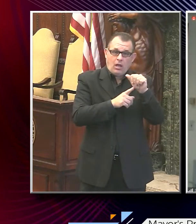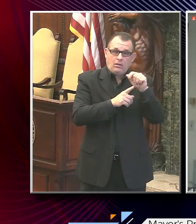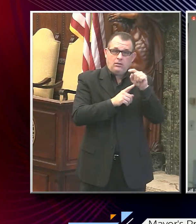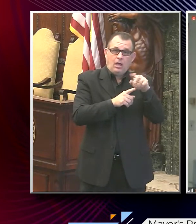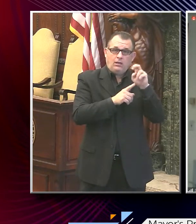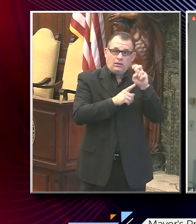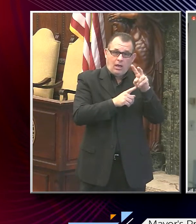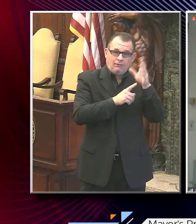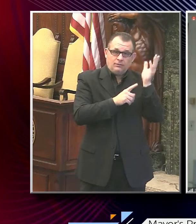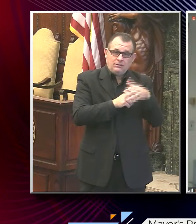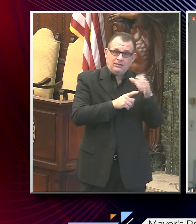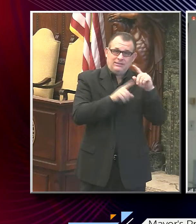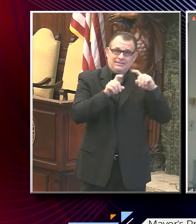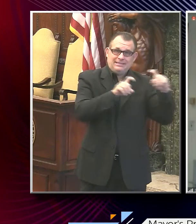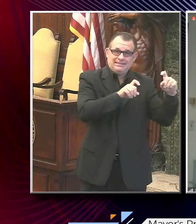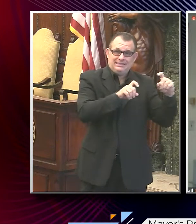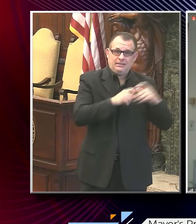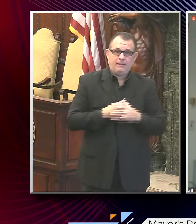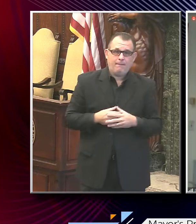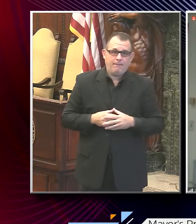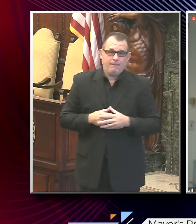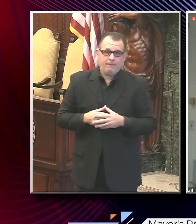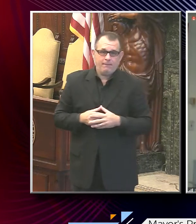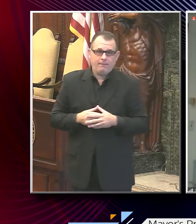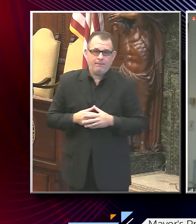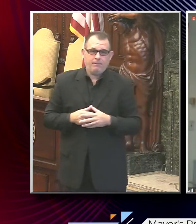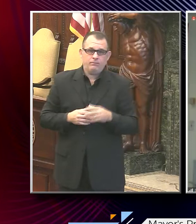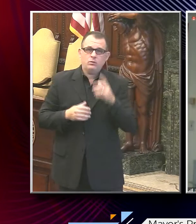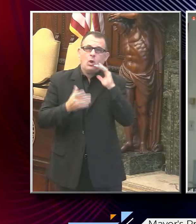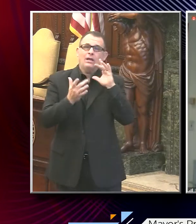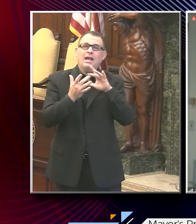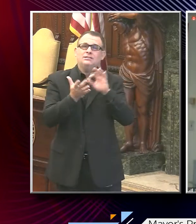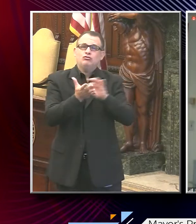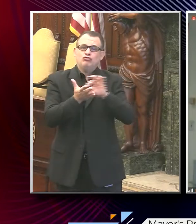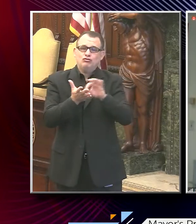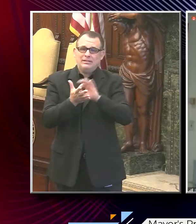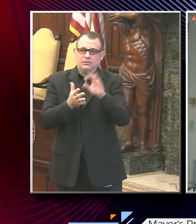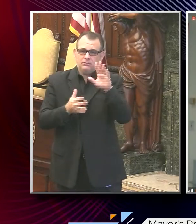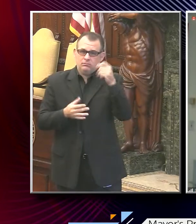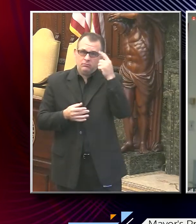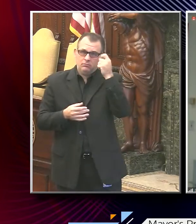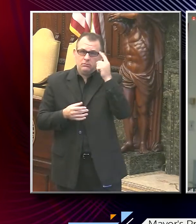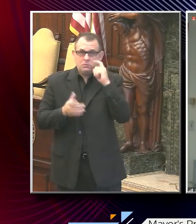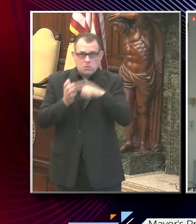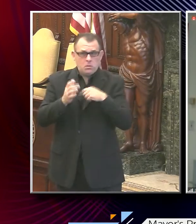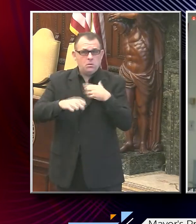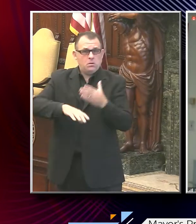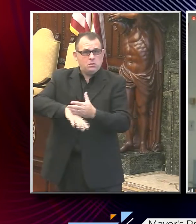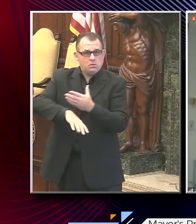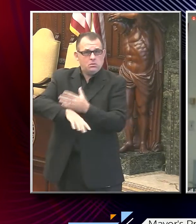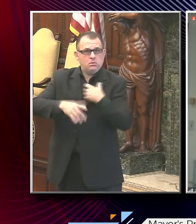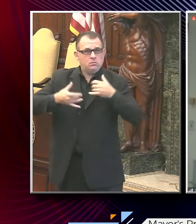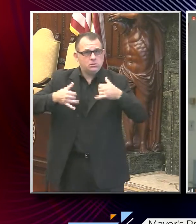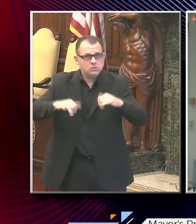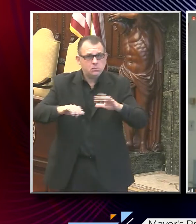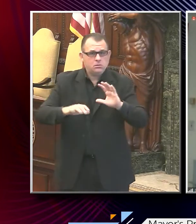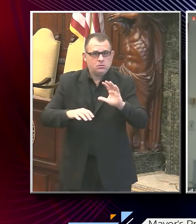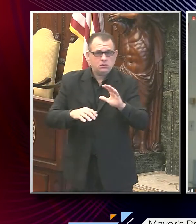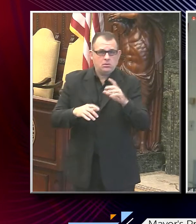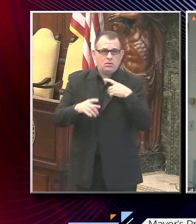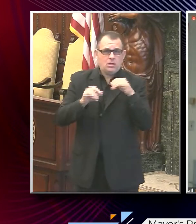www.phila.gov/testing. A couple of words on contact tracing. We're still working on improving our program for that. The measures we have for